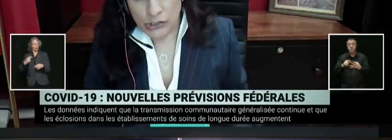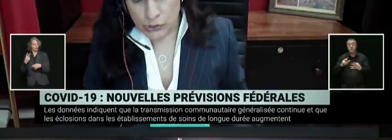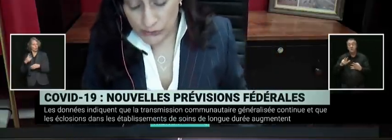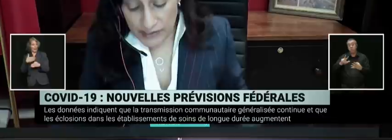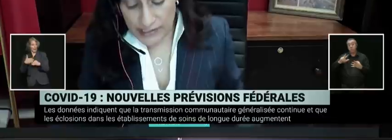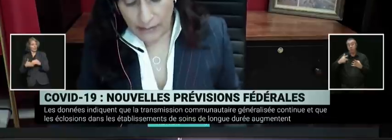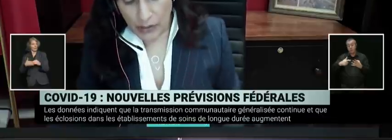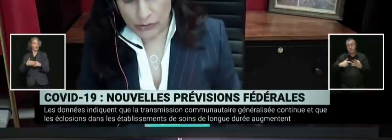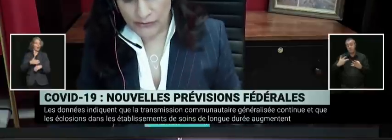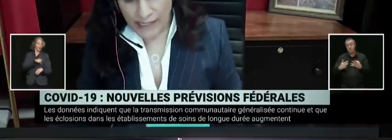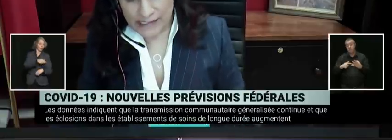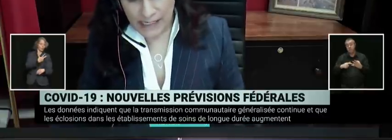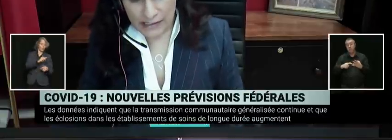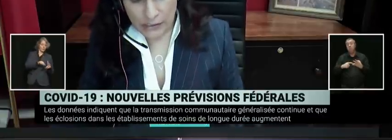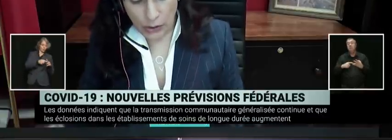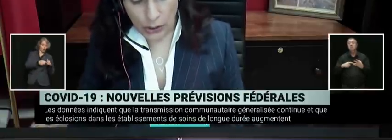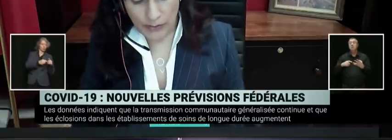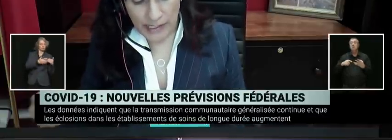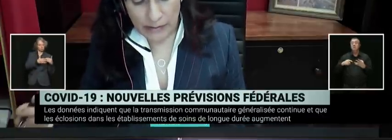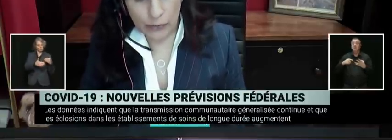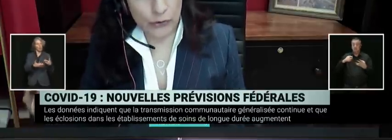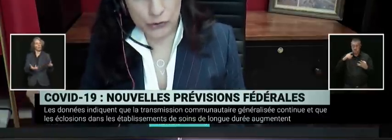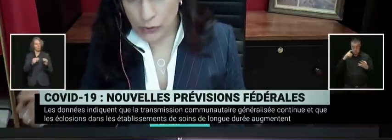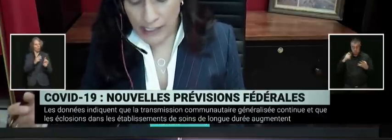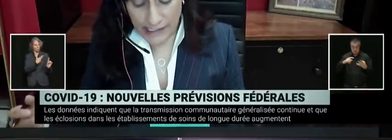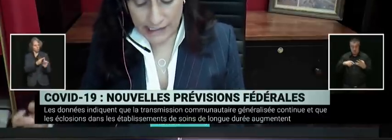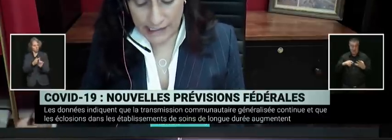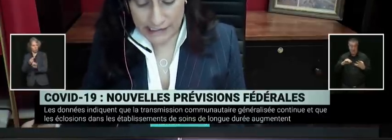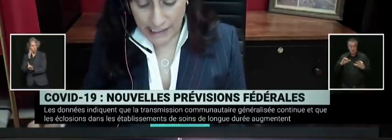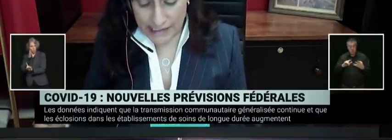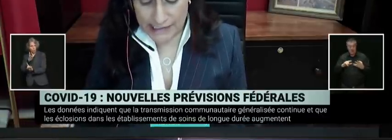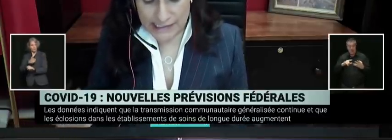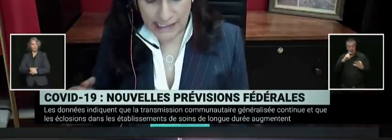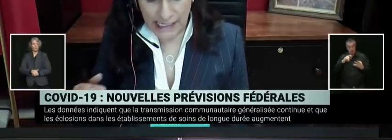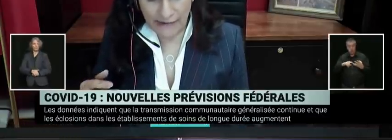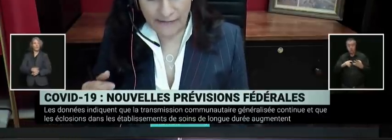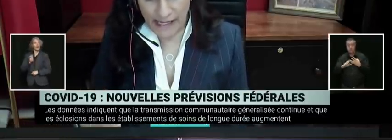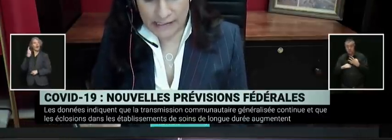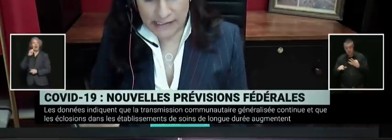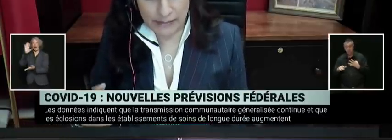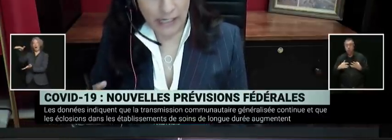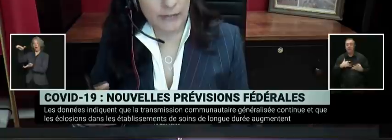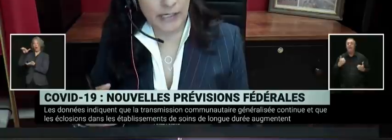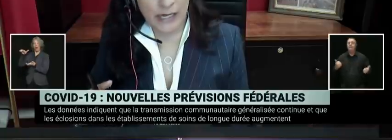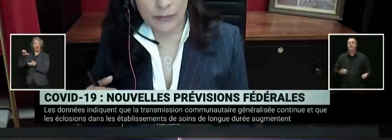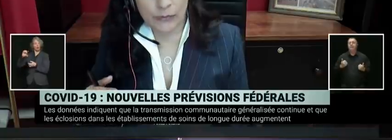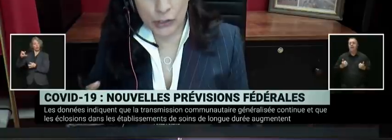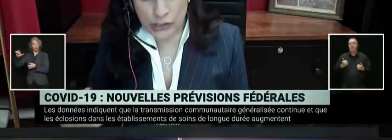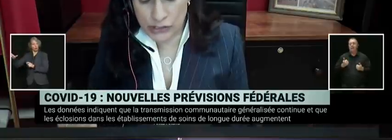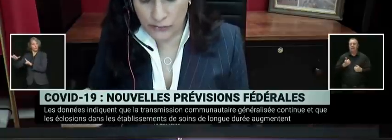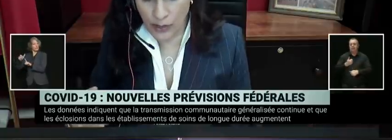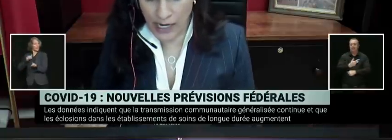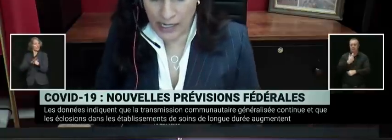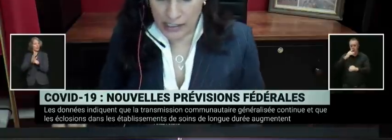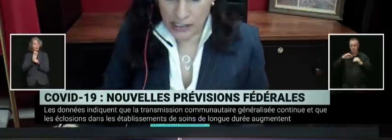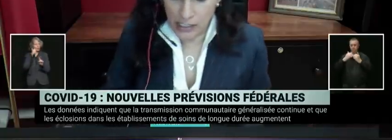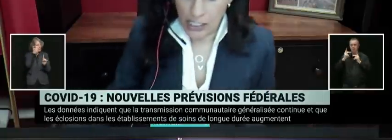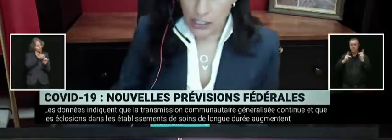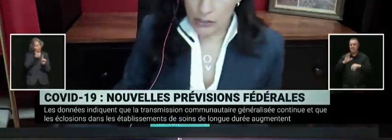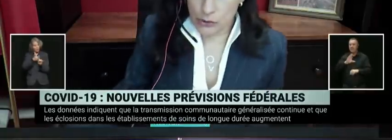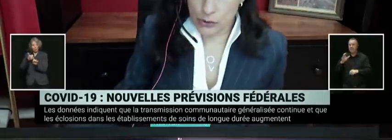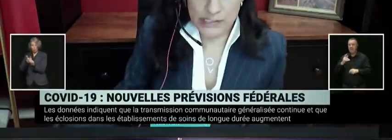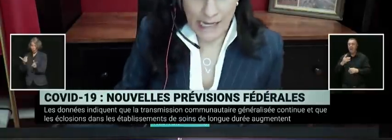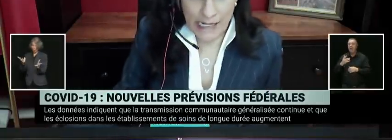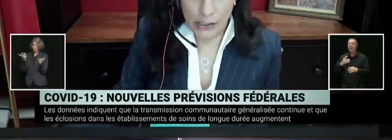aurons suffisamment de vaccins dans le pays pour tous les Canadiens d'ici la fin de septembre et pour recevoir